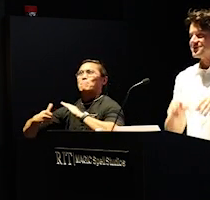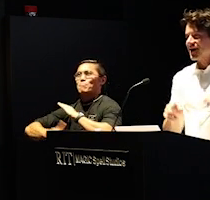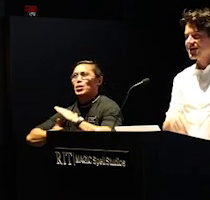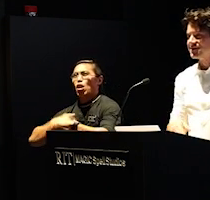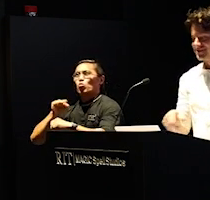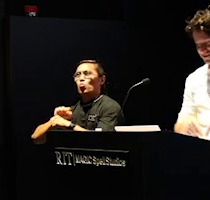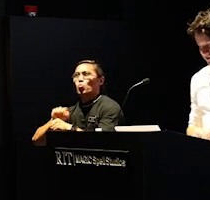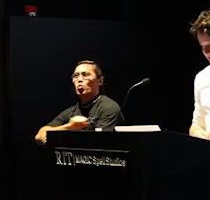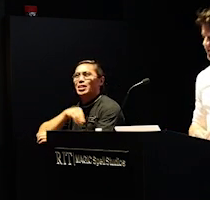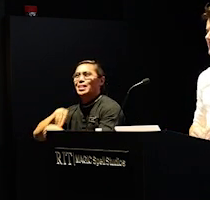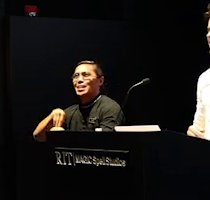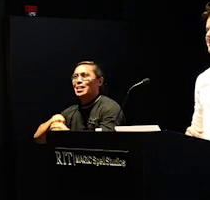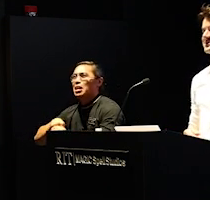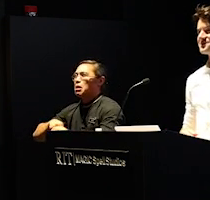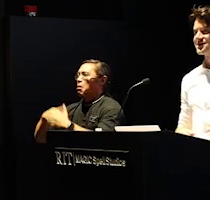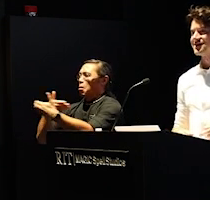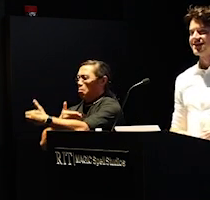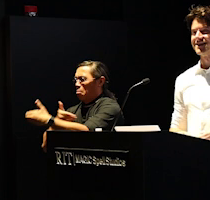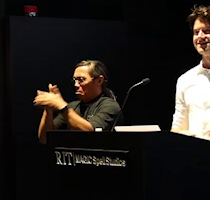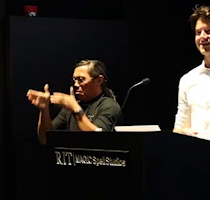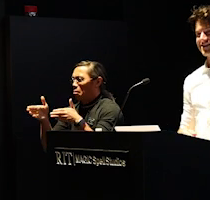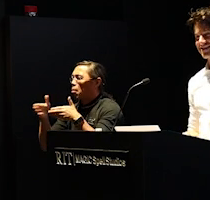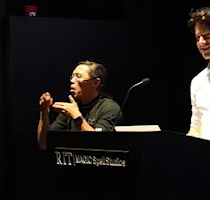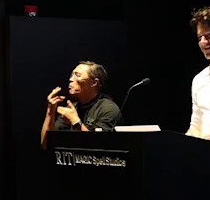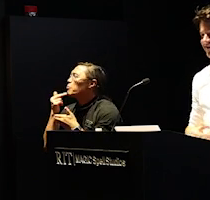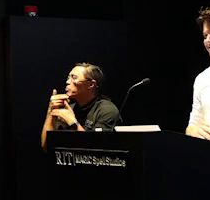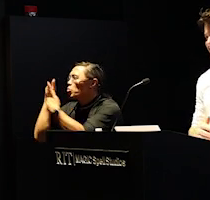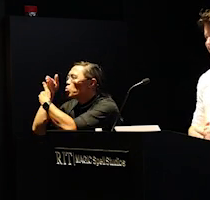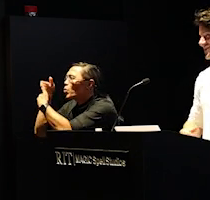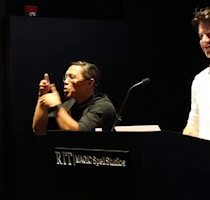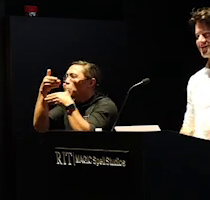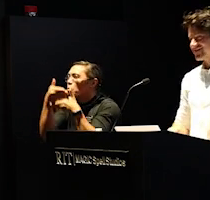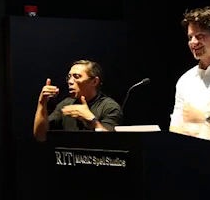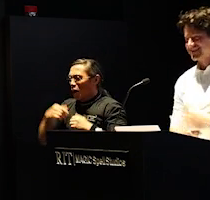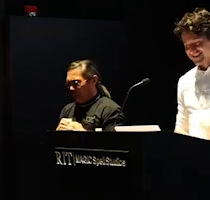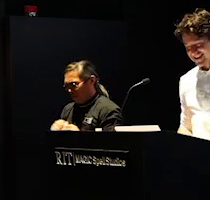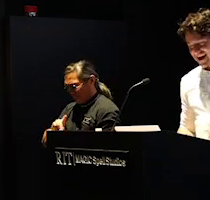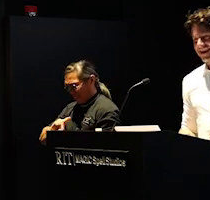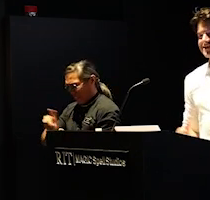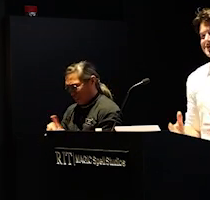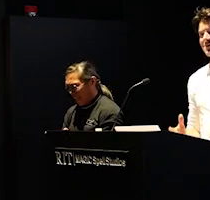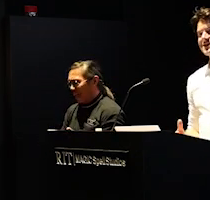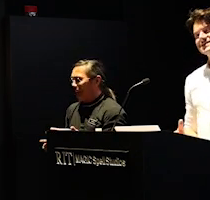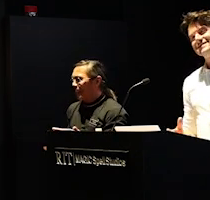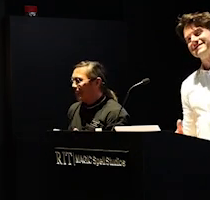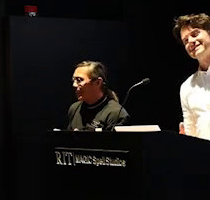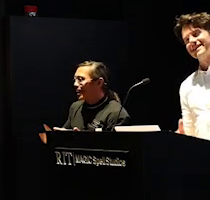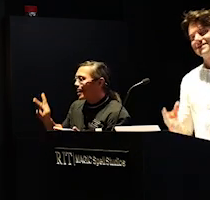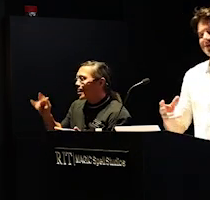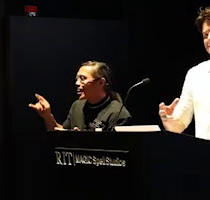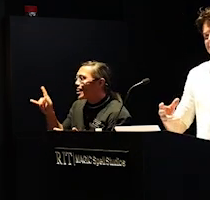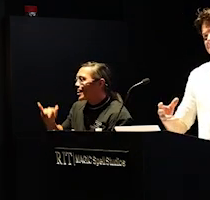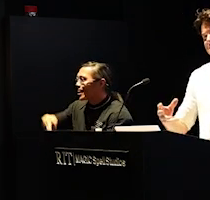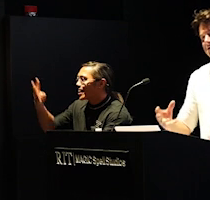basement designing a kidney dialysis machine. I just got here we go. I'm doing it, and but